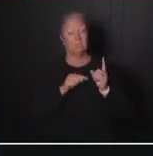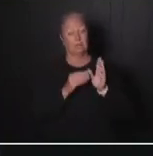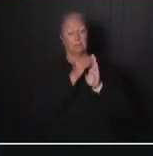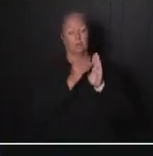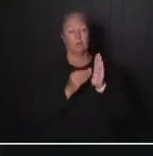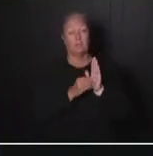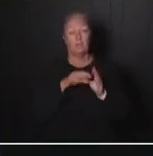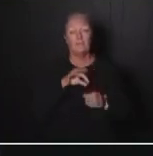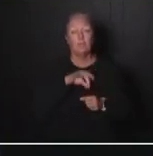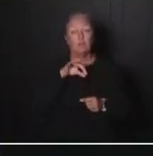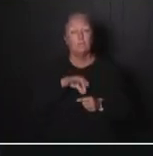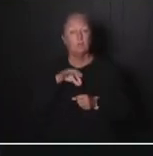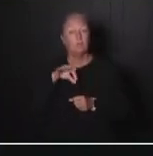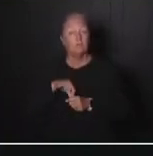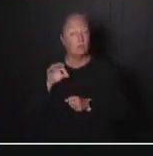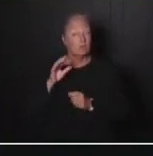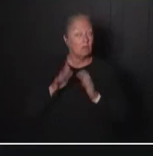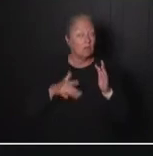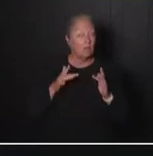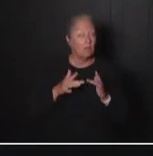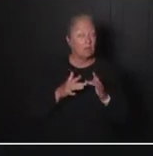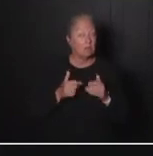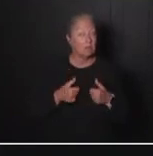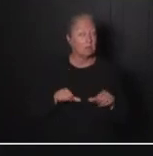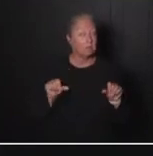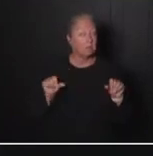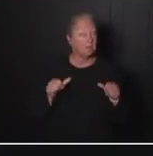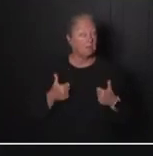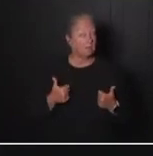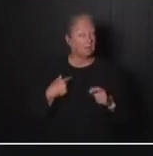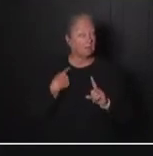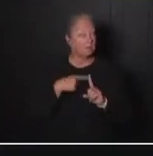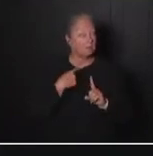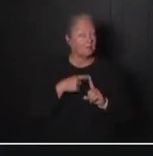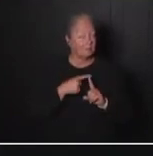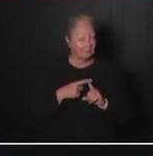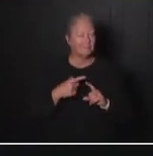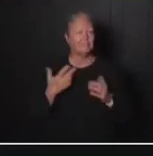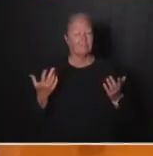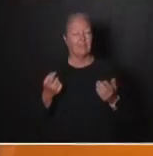online, and it worked. We'll take a look at the day's action right now.